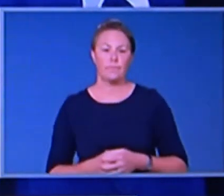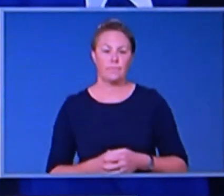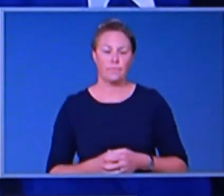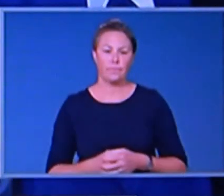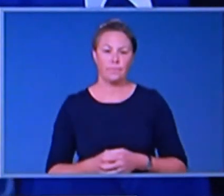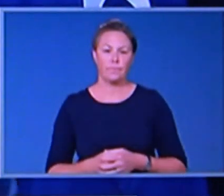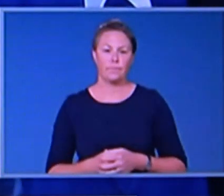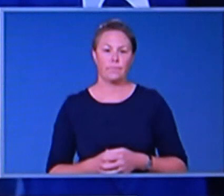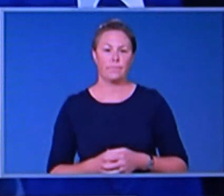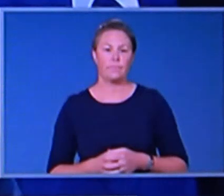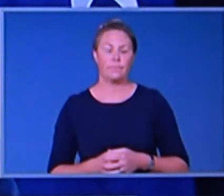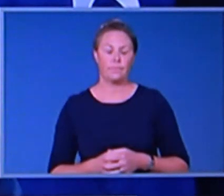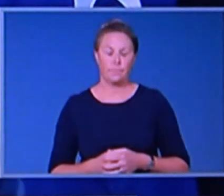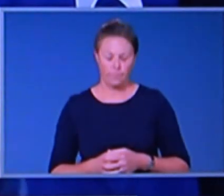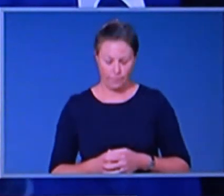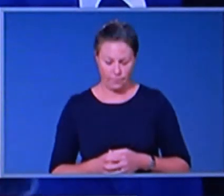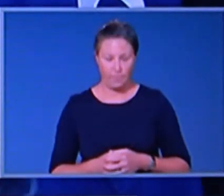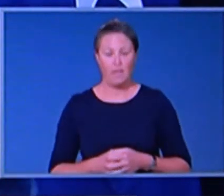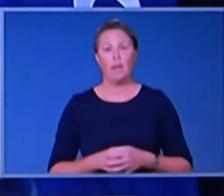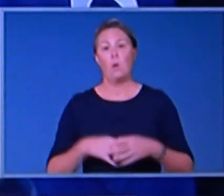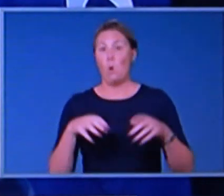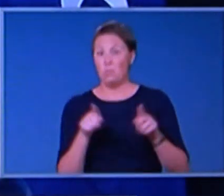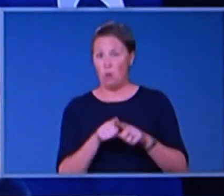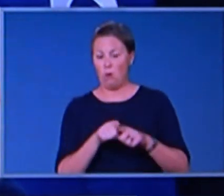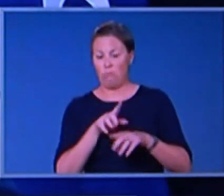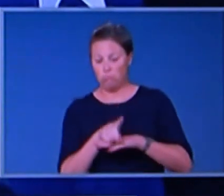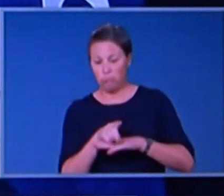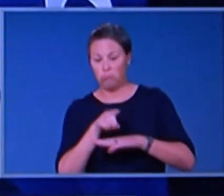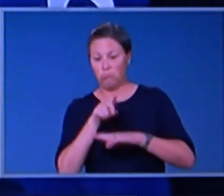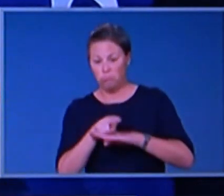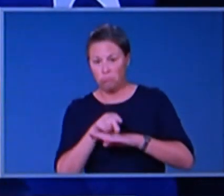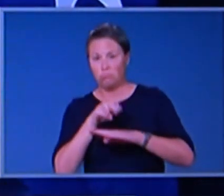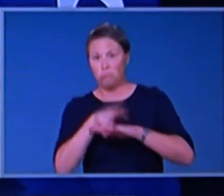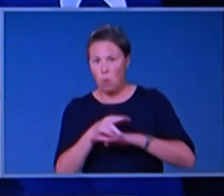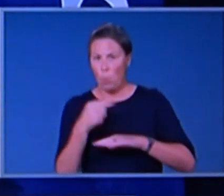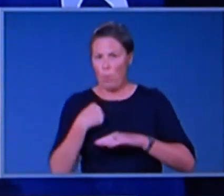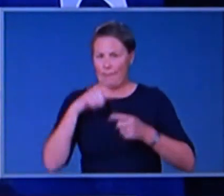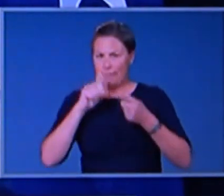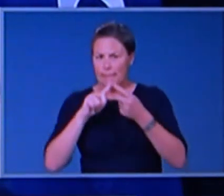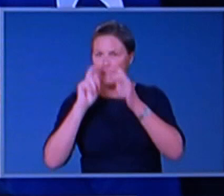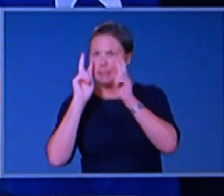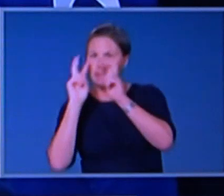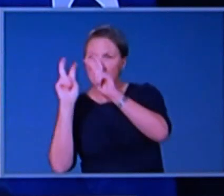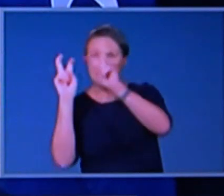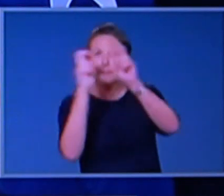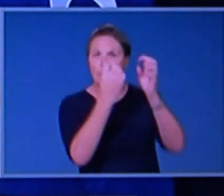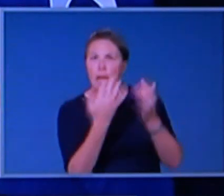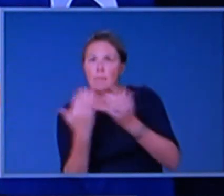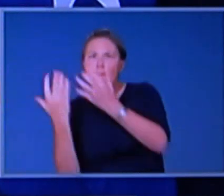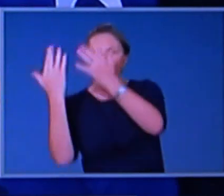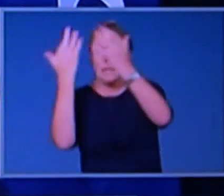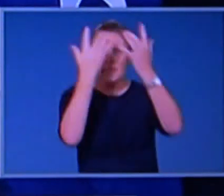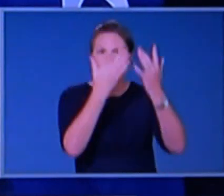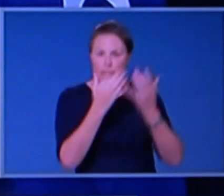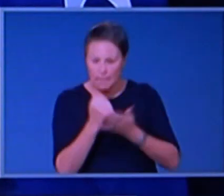towards decisions that we have to make over the next few weeks, getting the key data metrics in place as to how we'll make decisions on further easing of